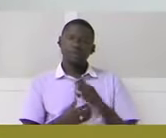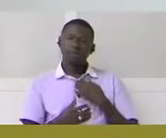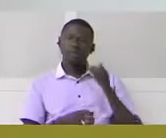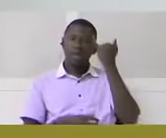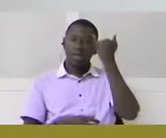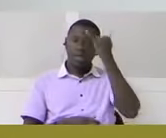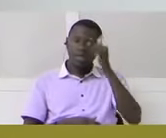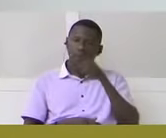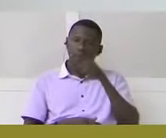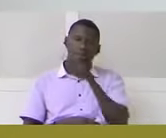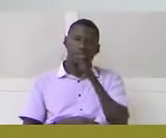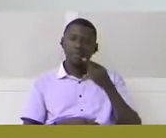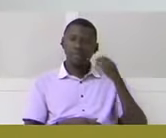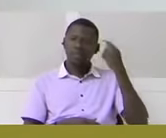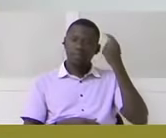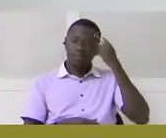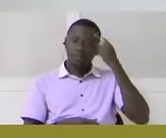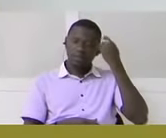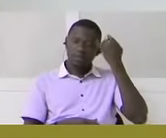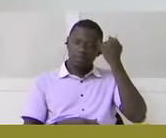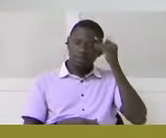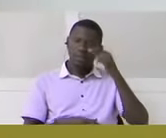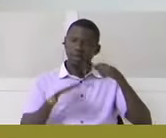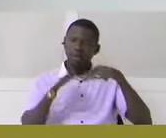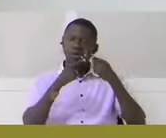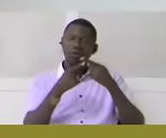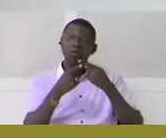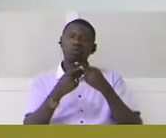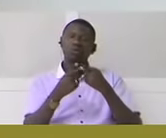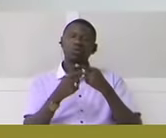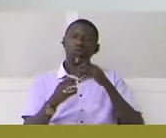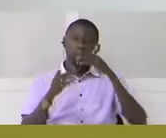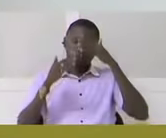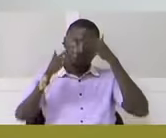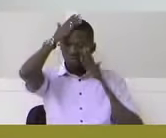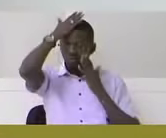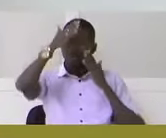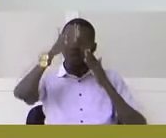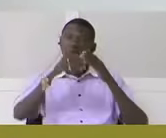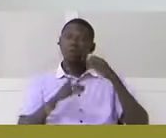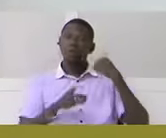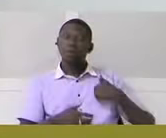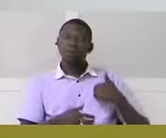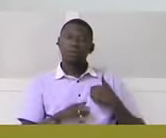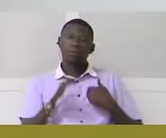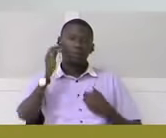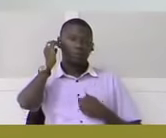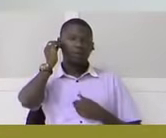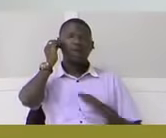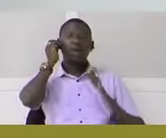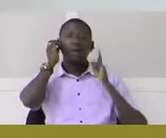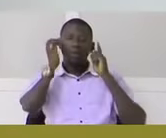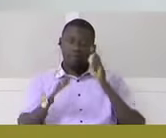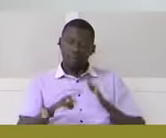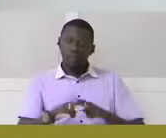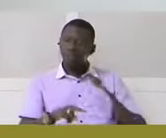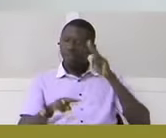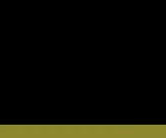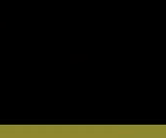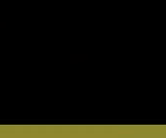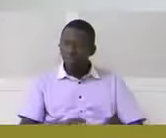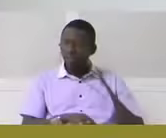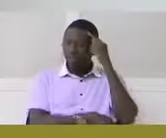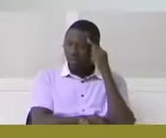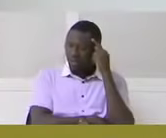idea they think about soldiers. Let them sit and think about it.